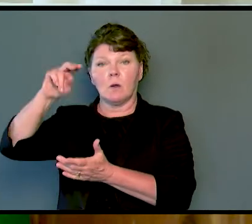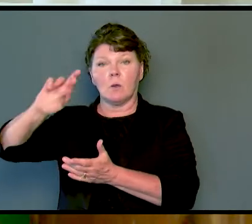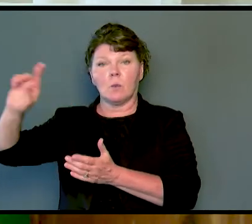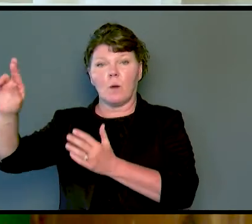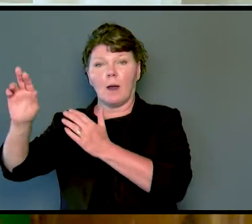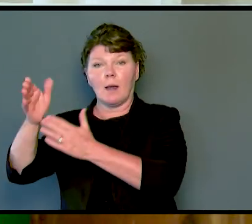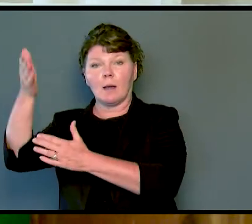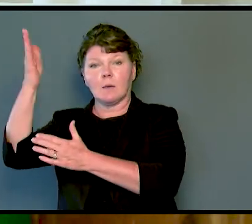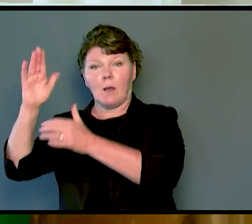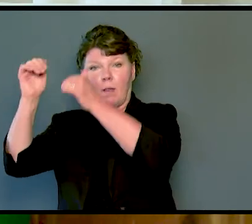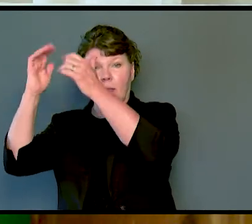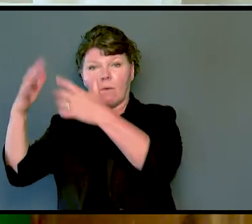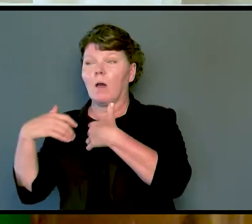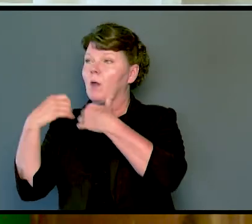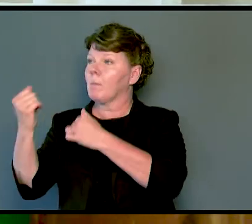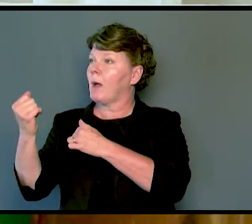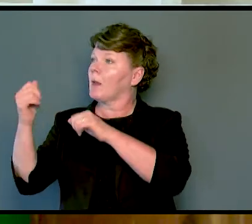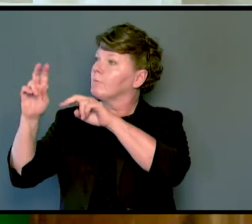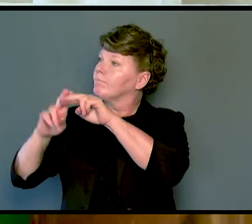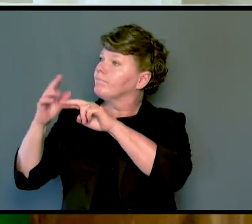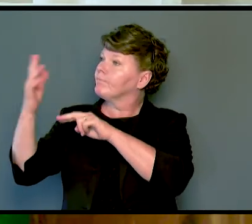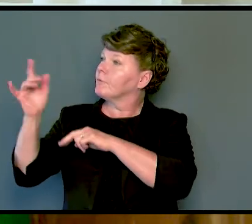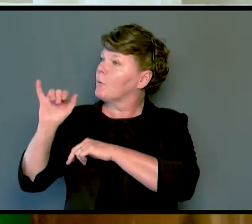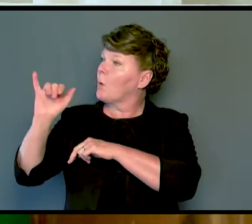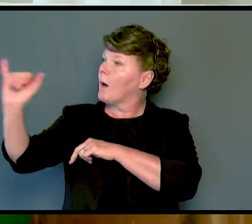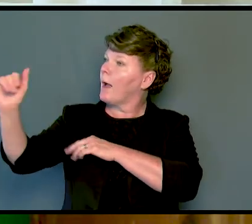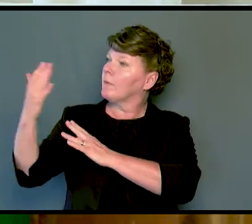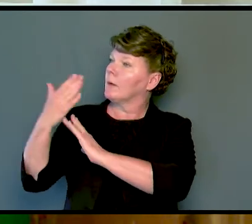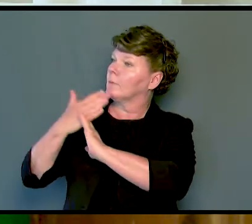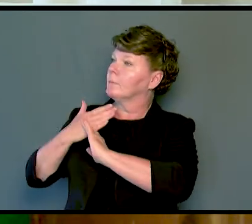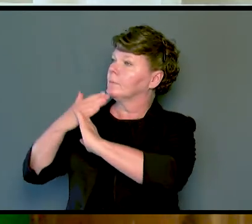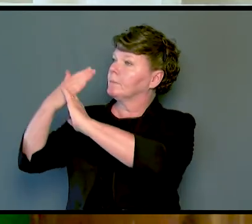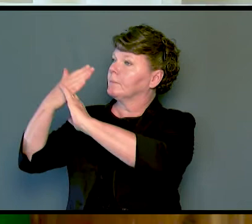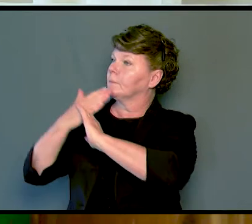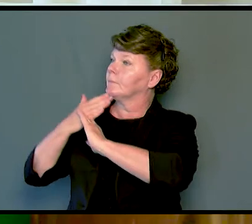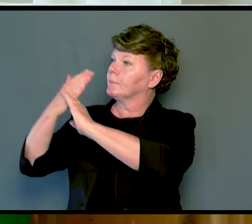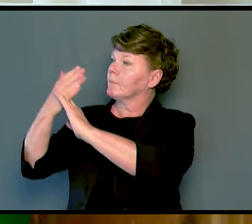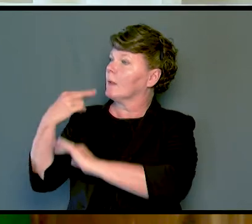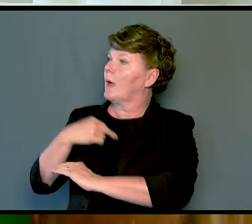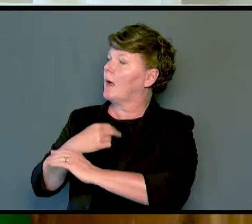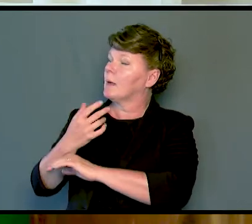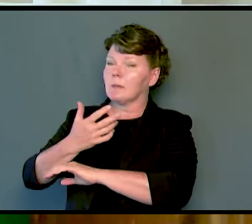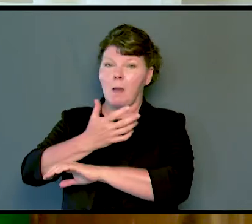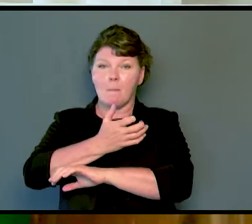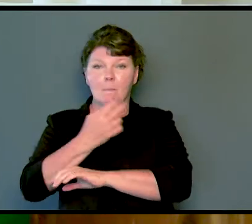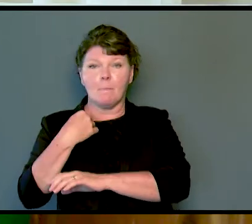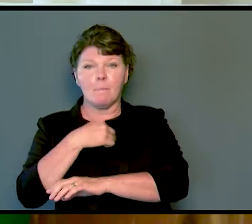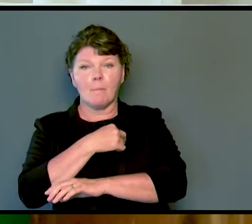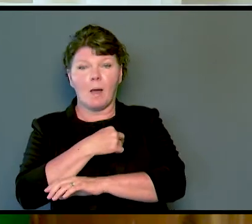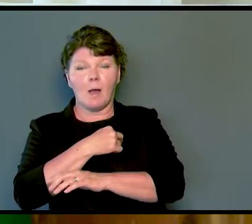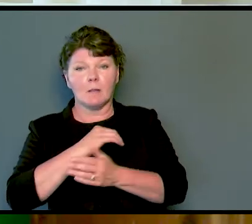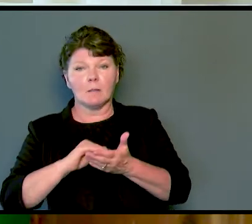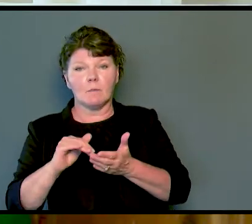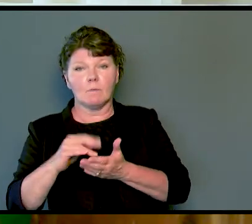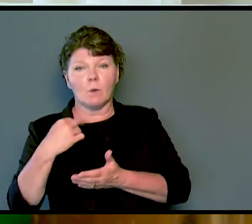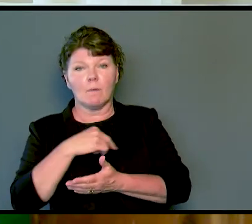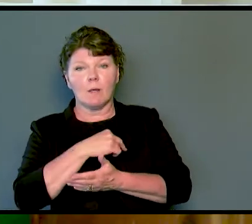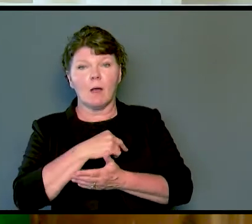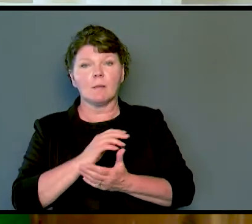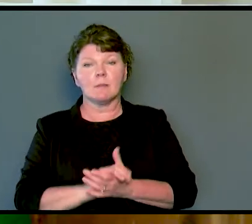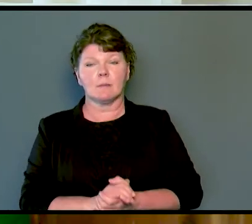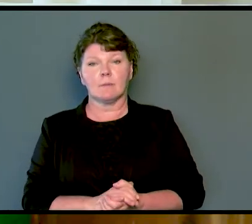was seated at the right hand of God the Father Almighty, forever interceding for us, pleading for us that we might be